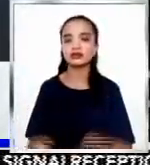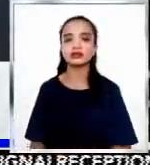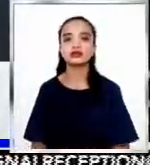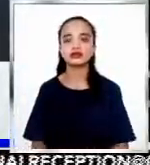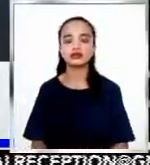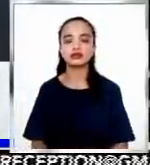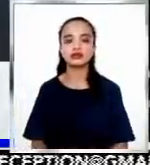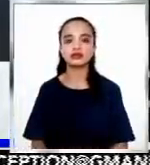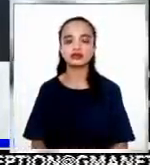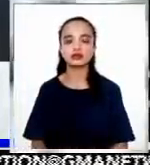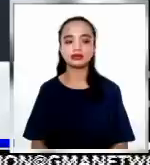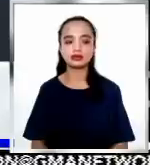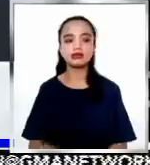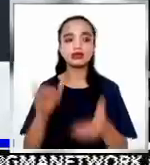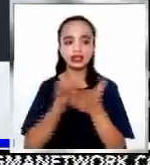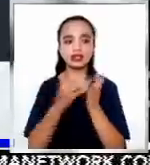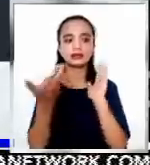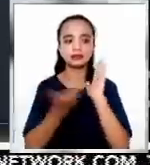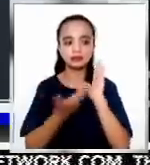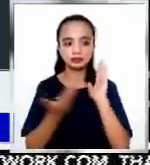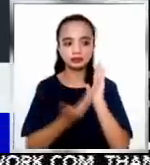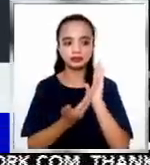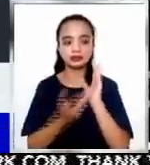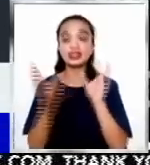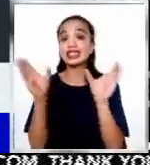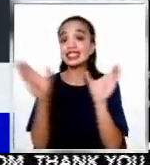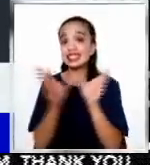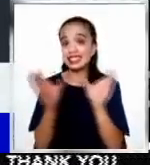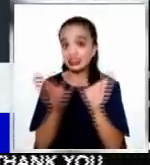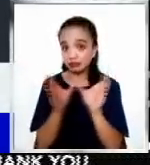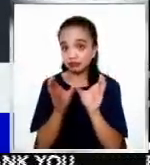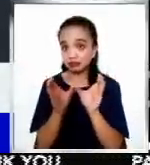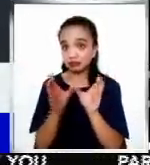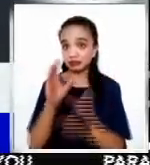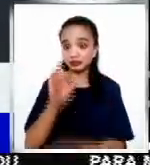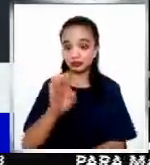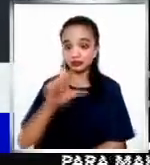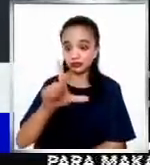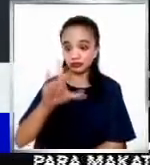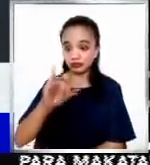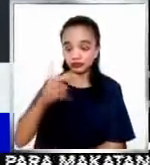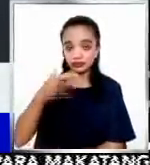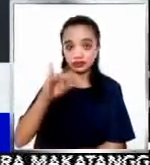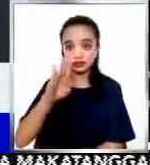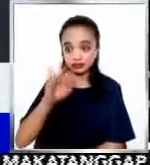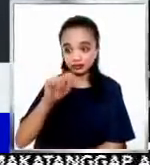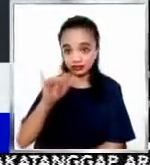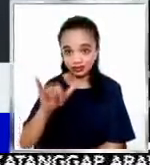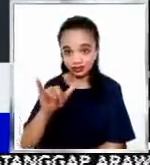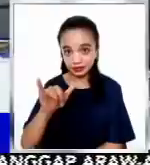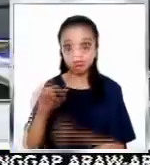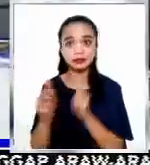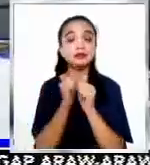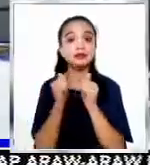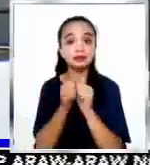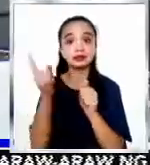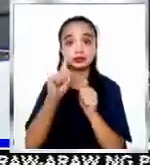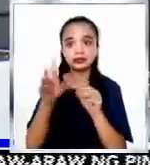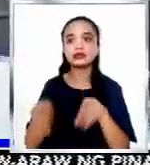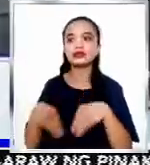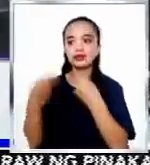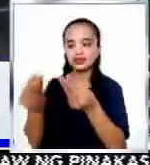legal. The certificate of eligibility under the SPAB laws gives you tax exemption. Mr.